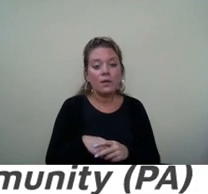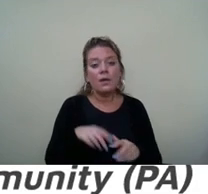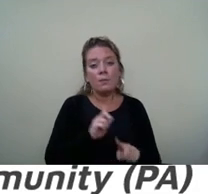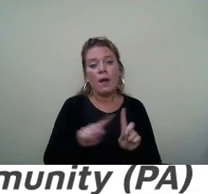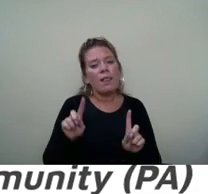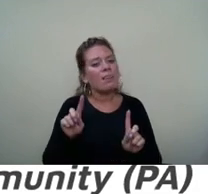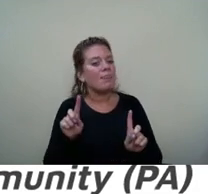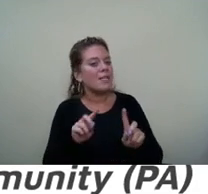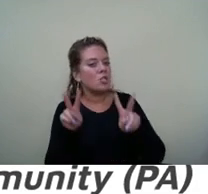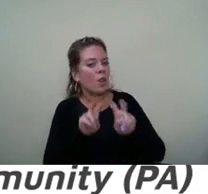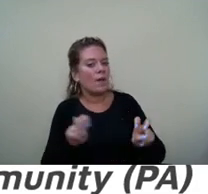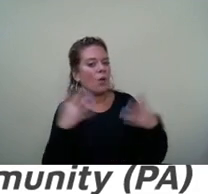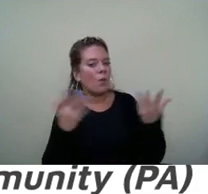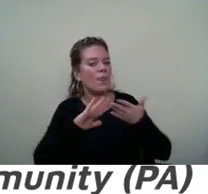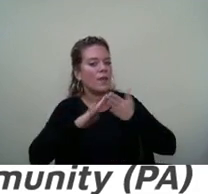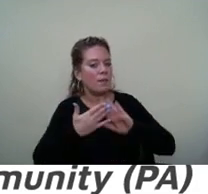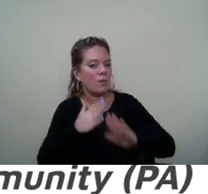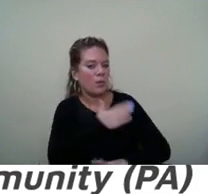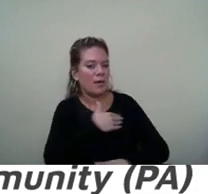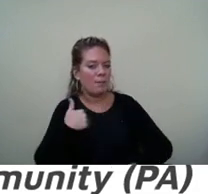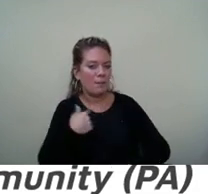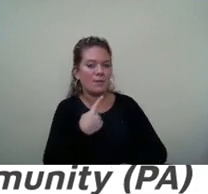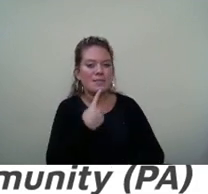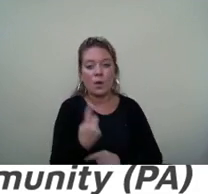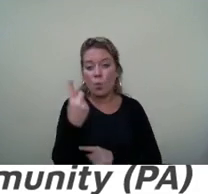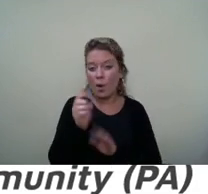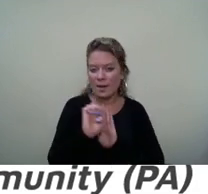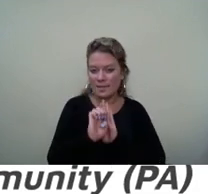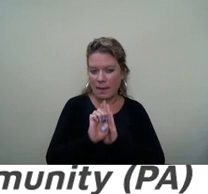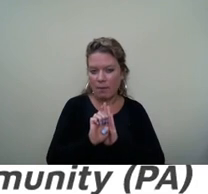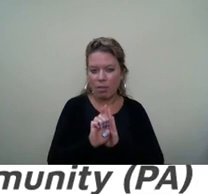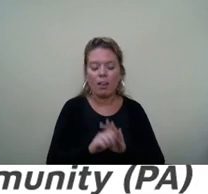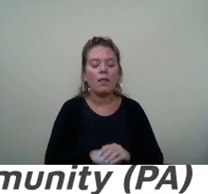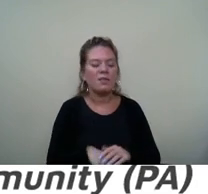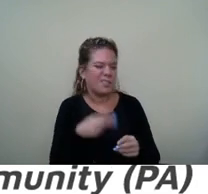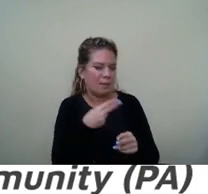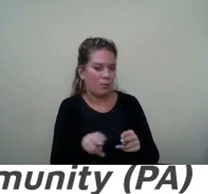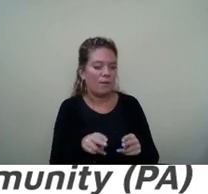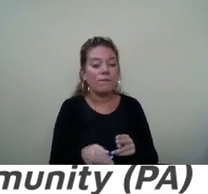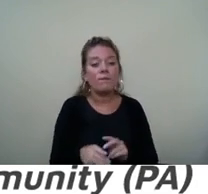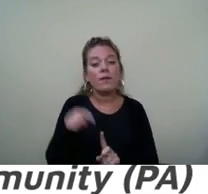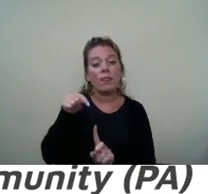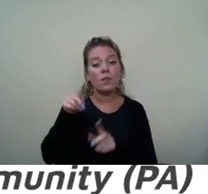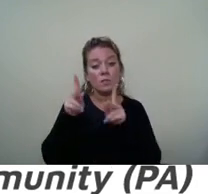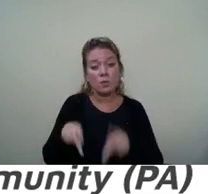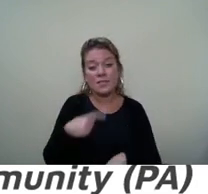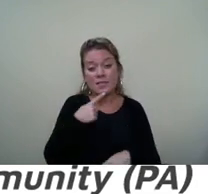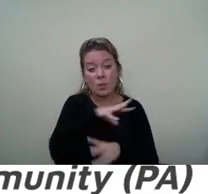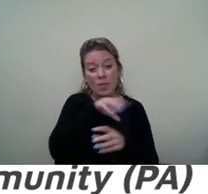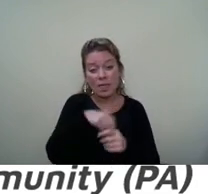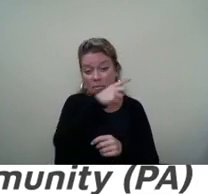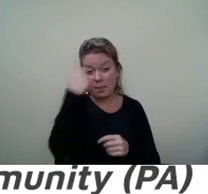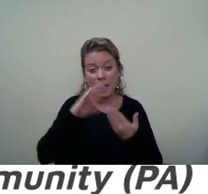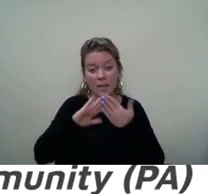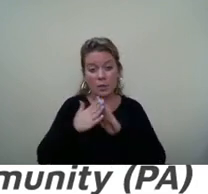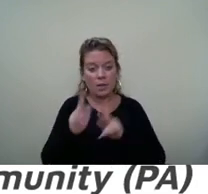said. And this is just one example, just to keep it brief. So this person said that in the Black community, everybody